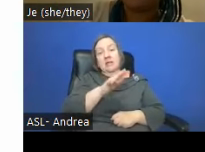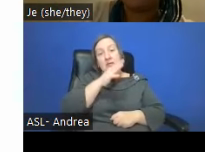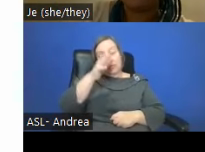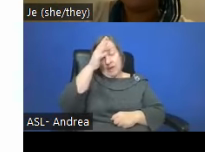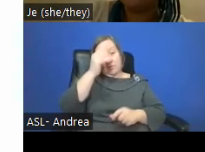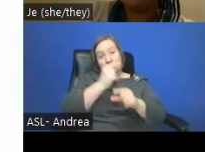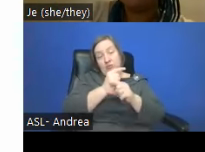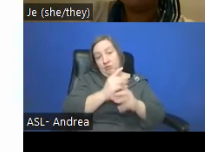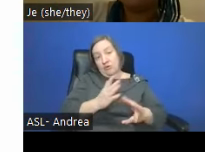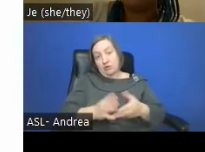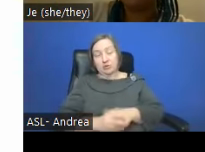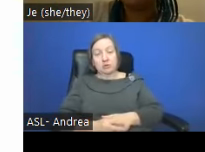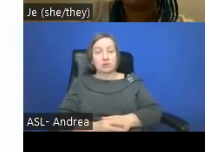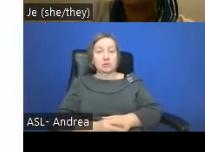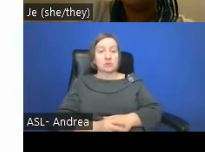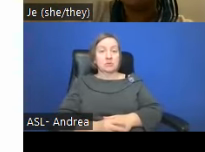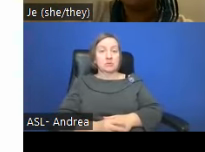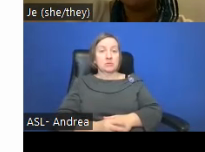or guardian.